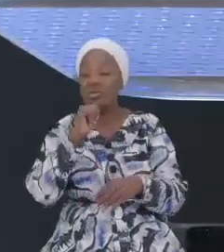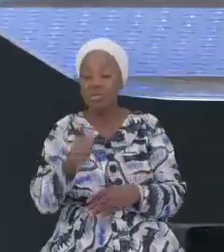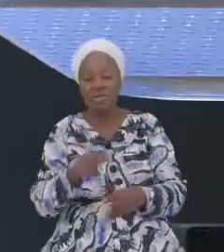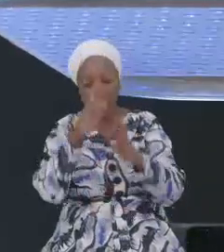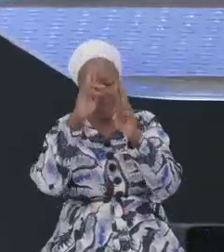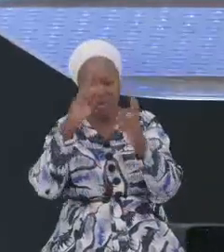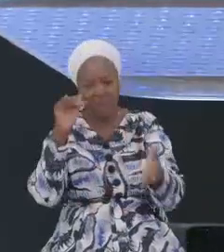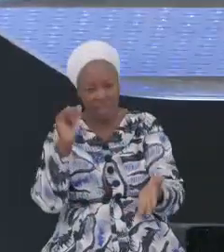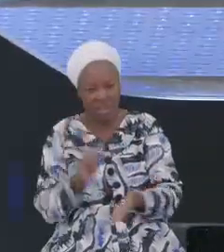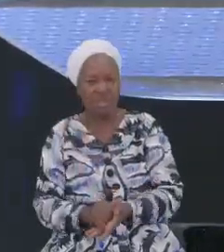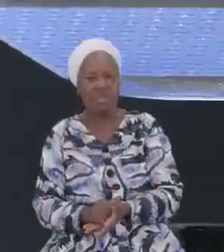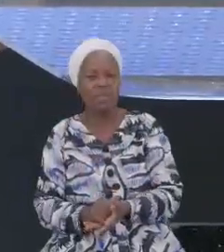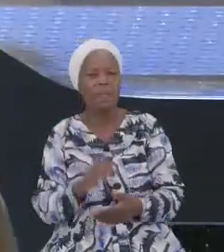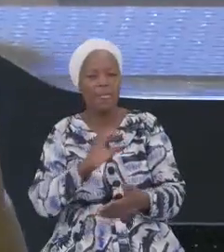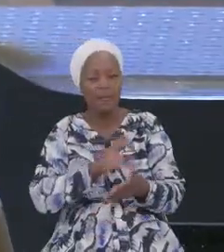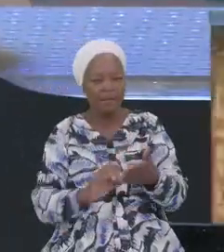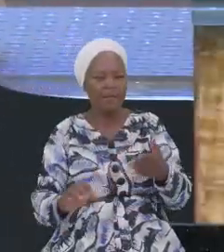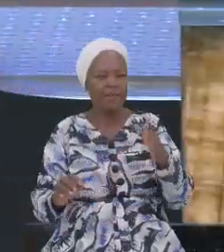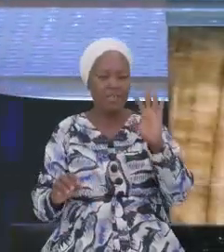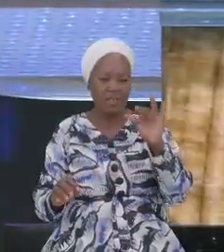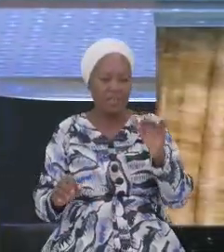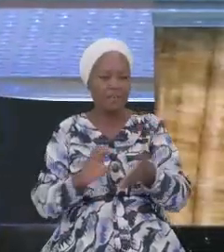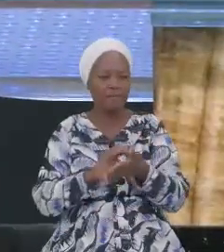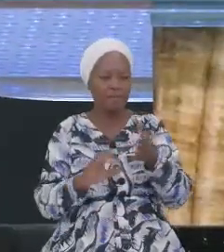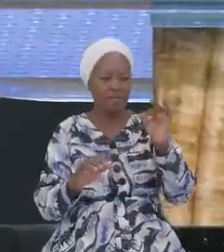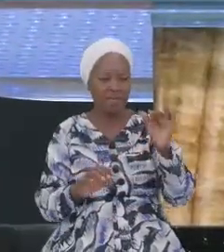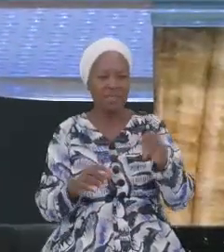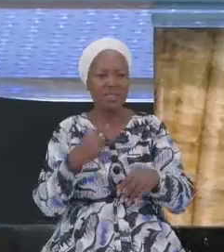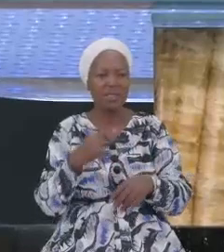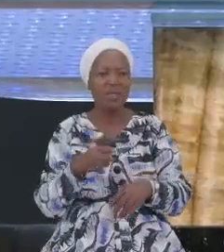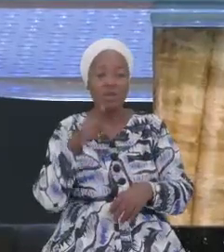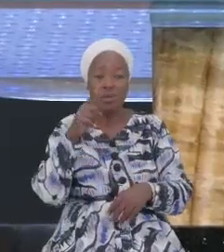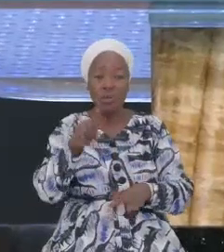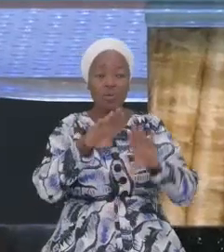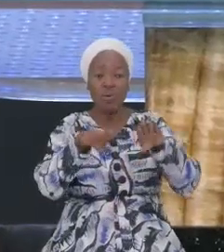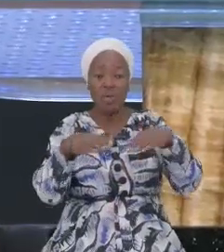that. In verse 19, it says, thou